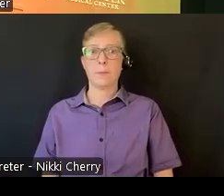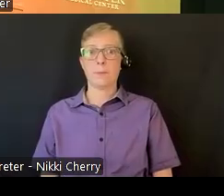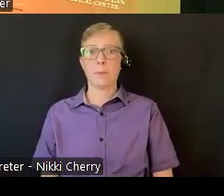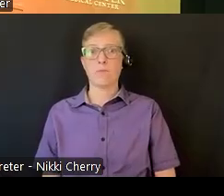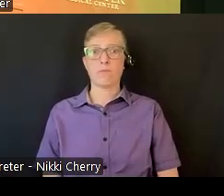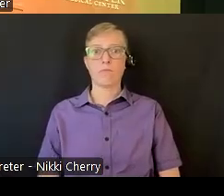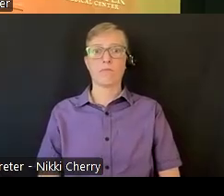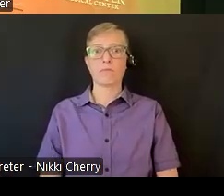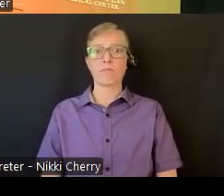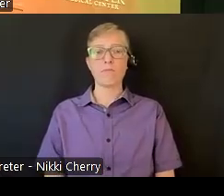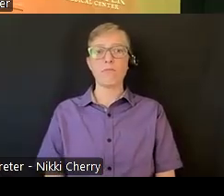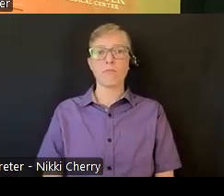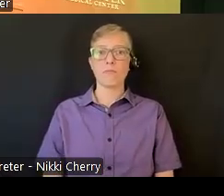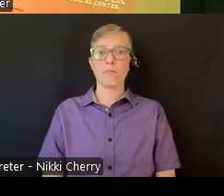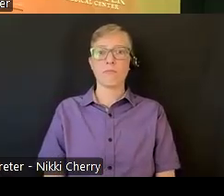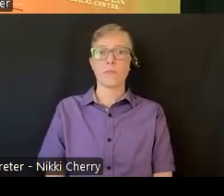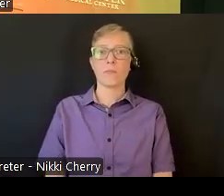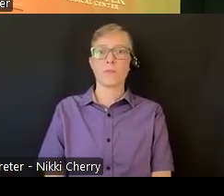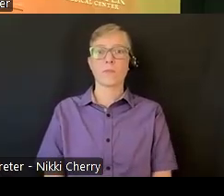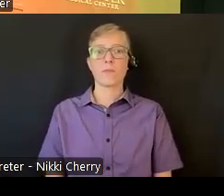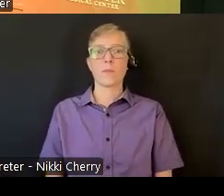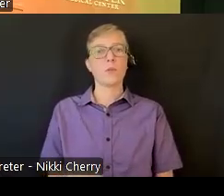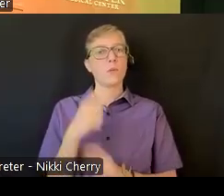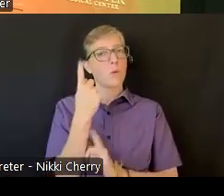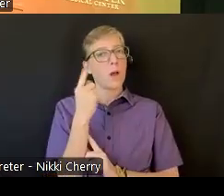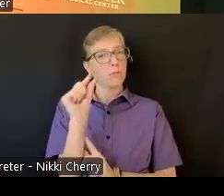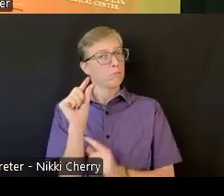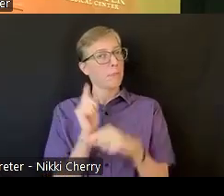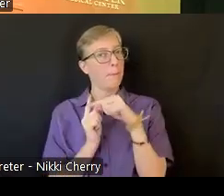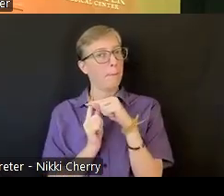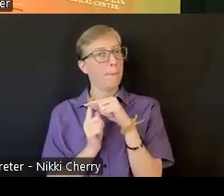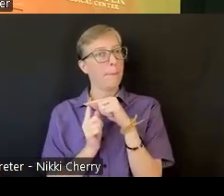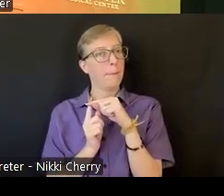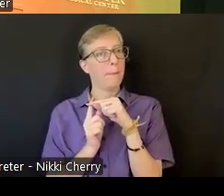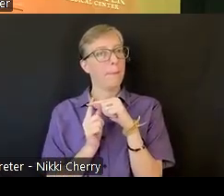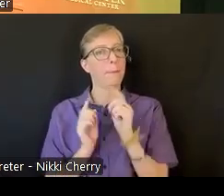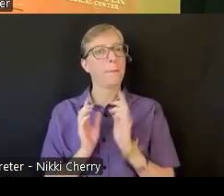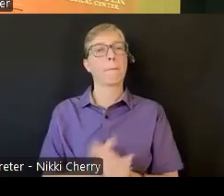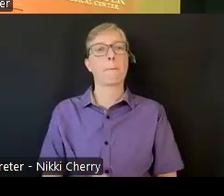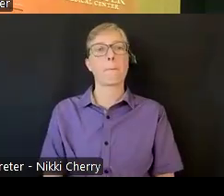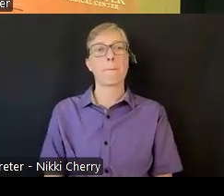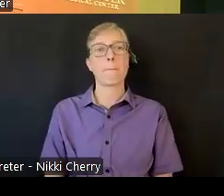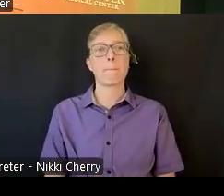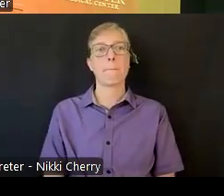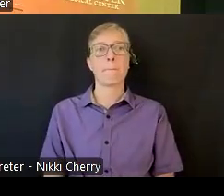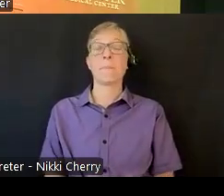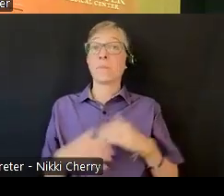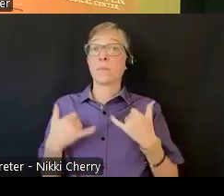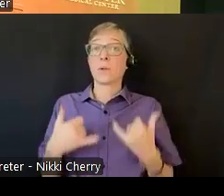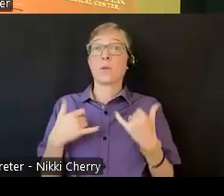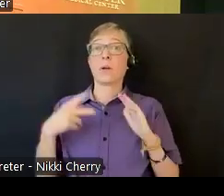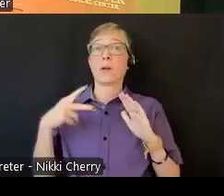One, I don't know if it's a good news, but at least most of the cuts to the Medicaid, now we know